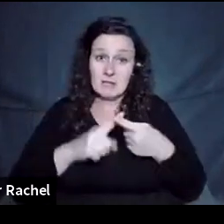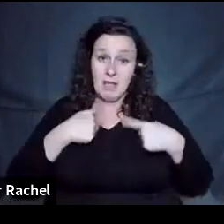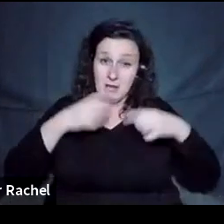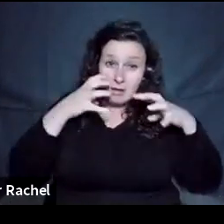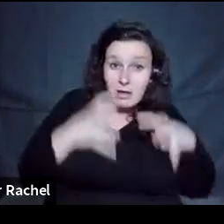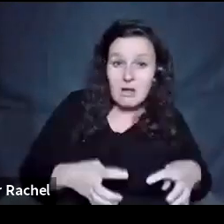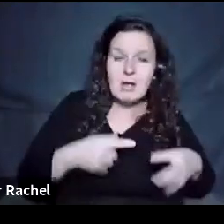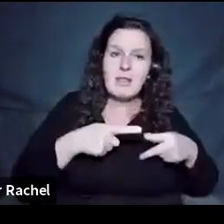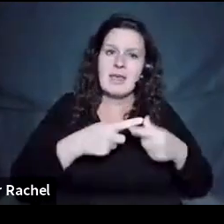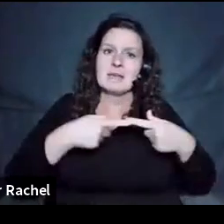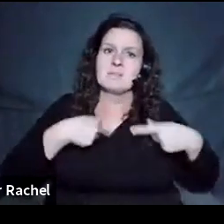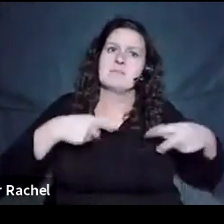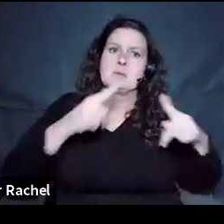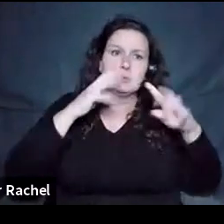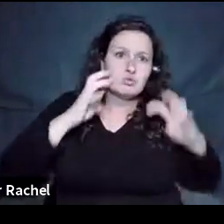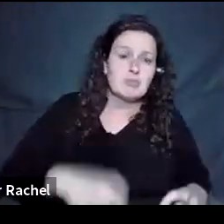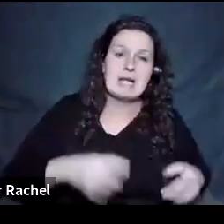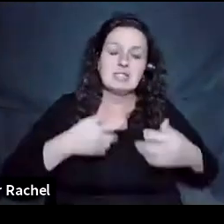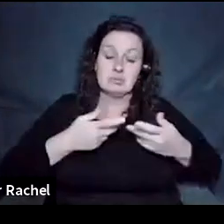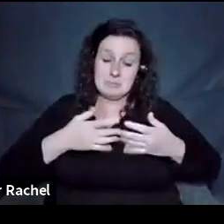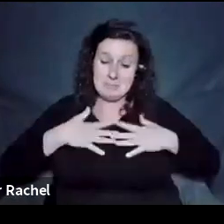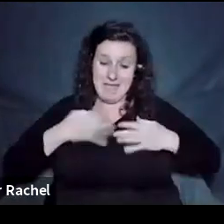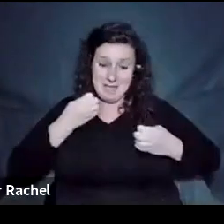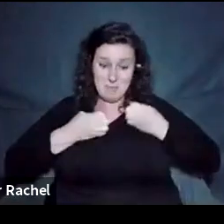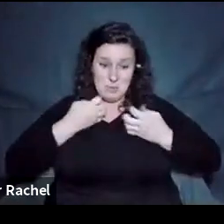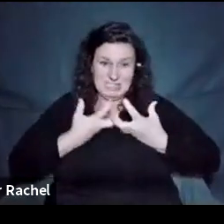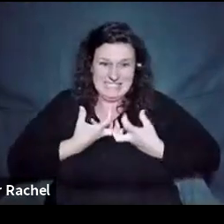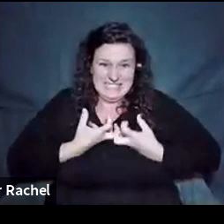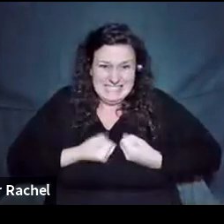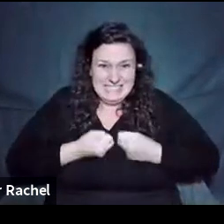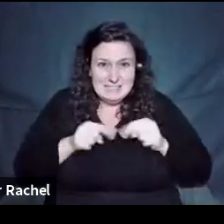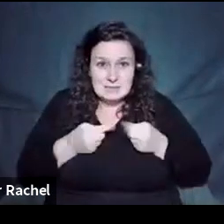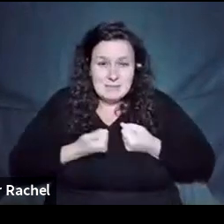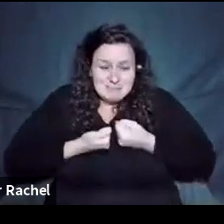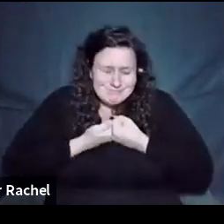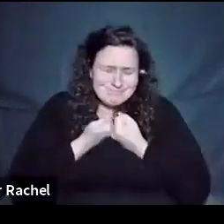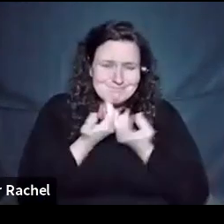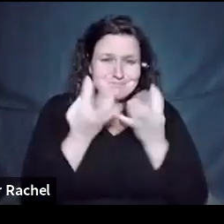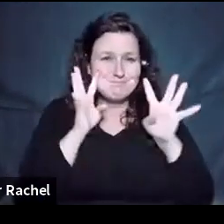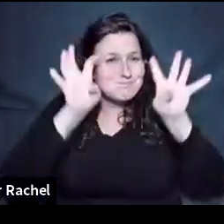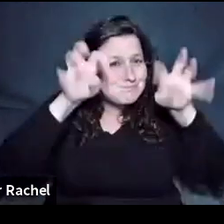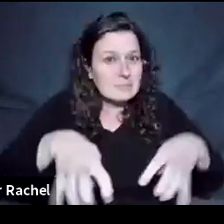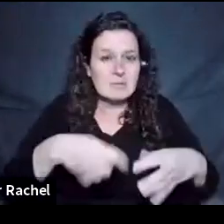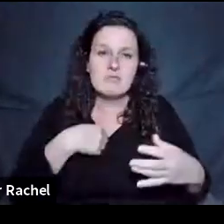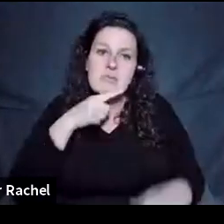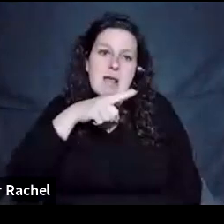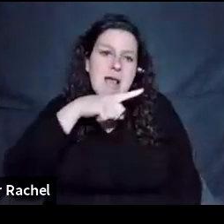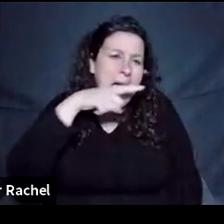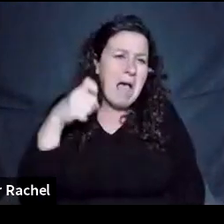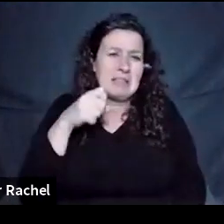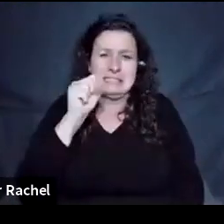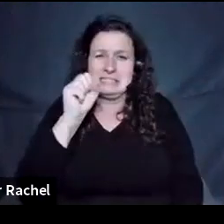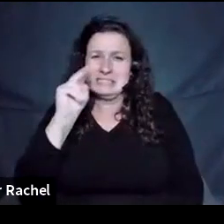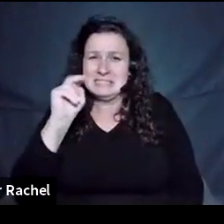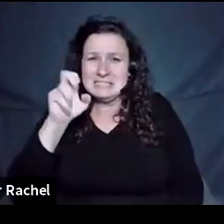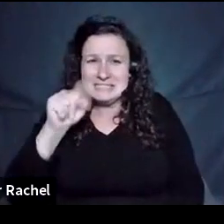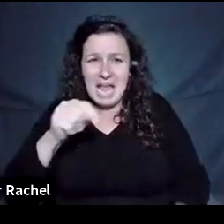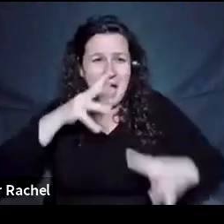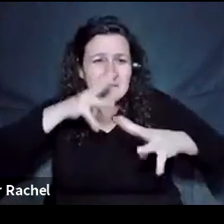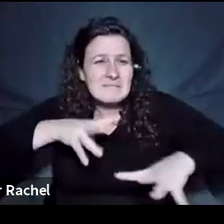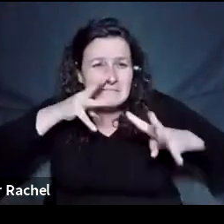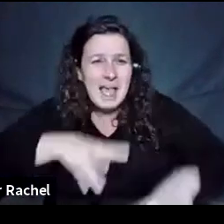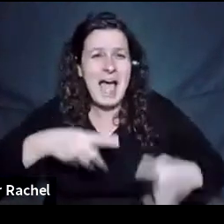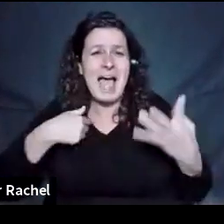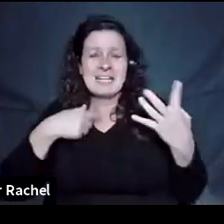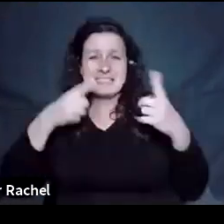finally sometimes get to that point to just let all my emotions out and do a real ugly, snot flying, tears,